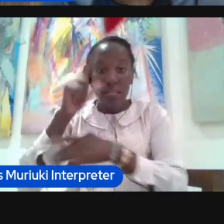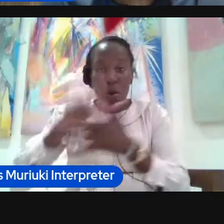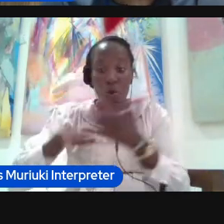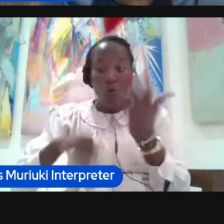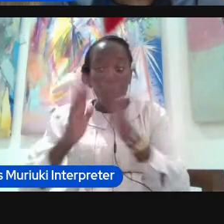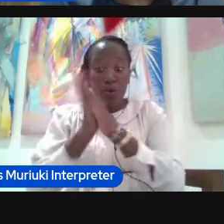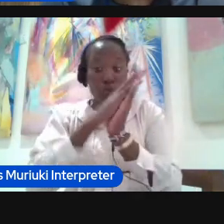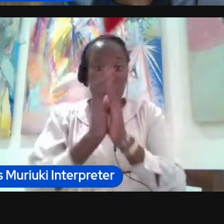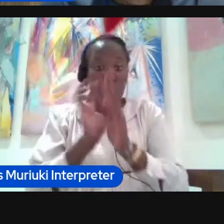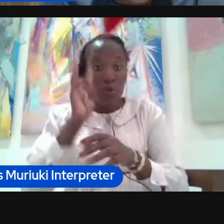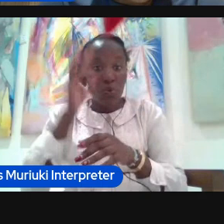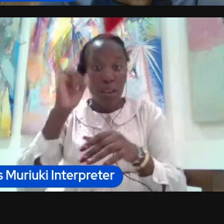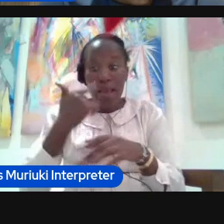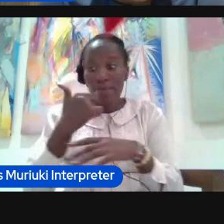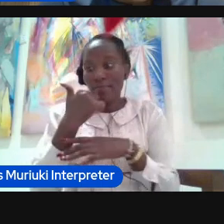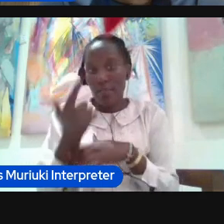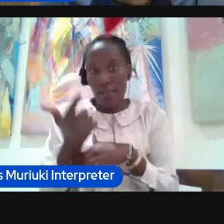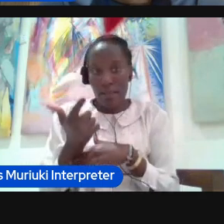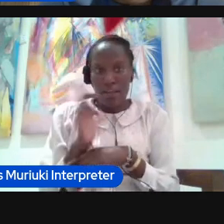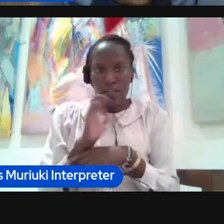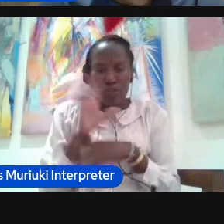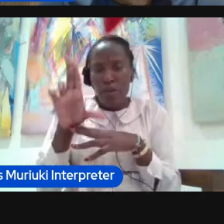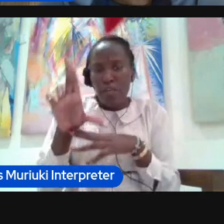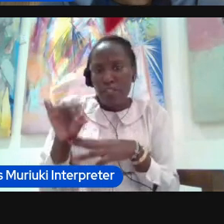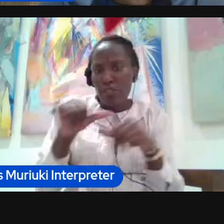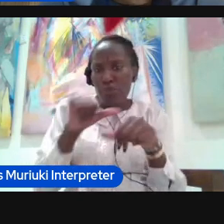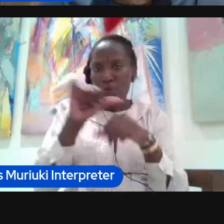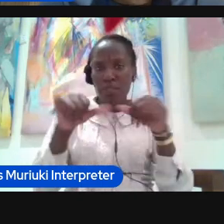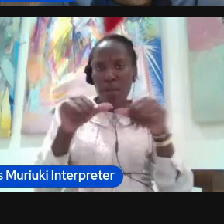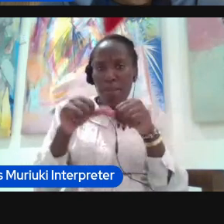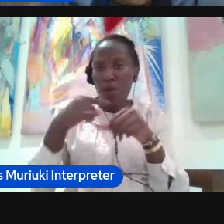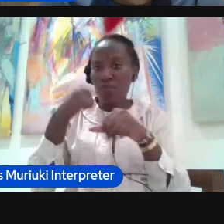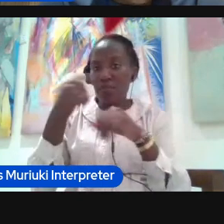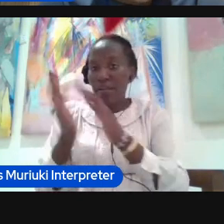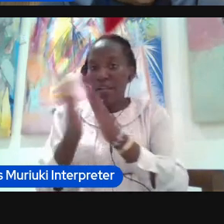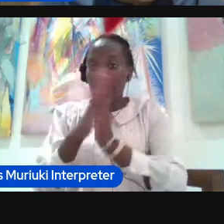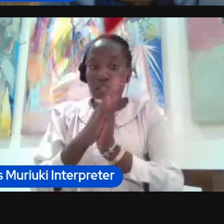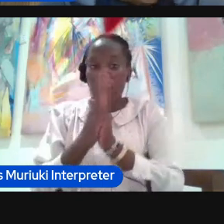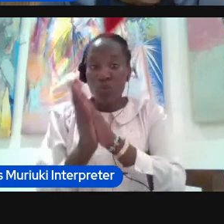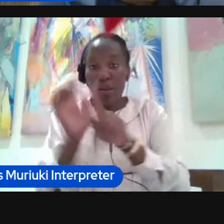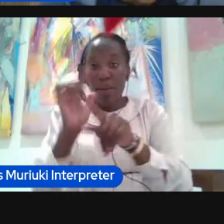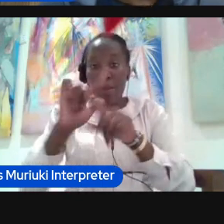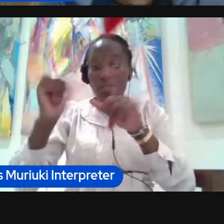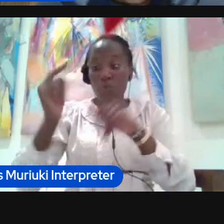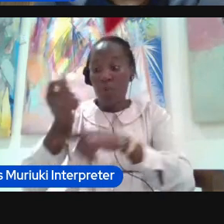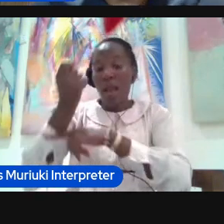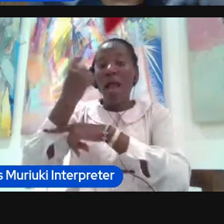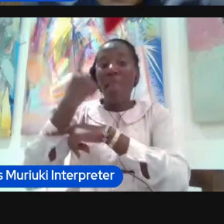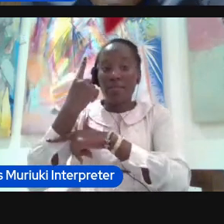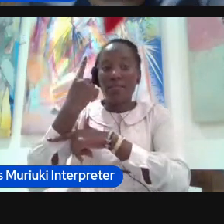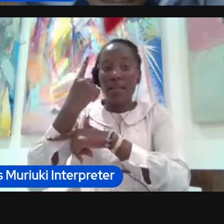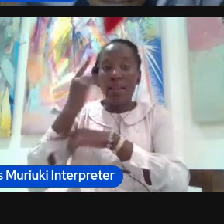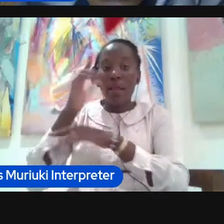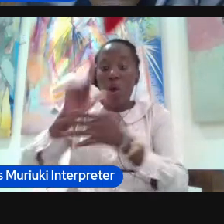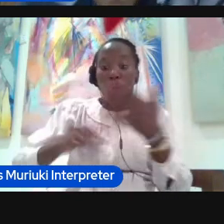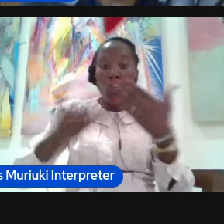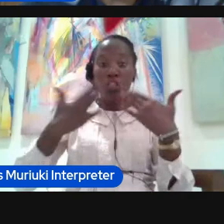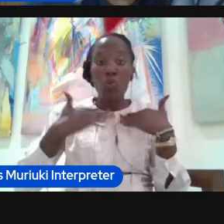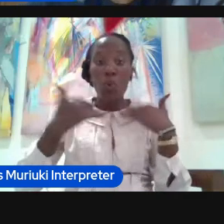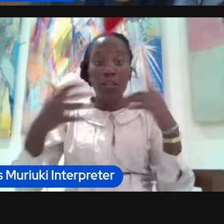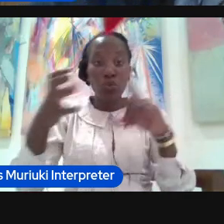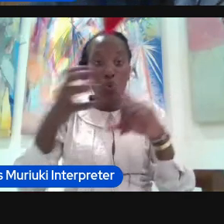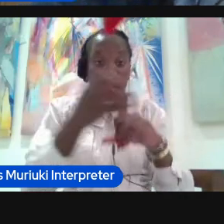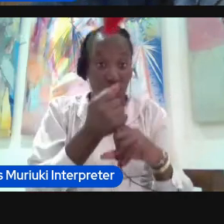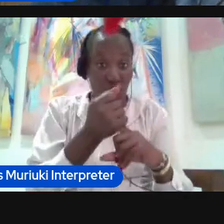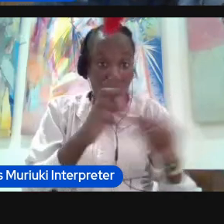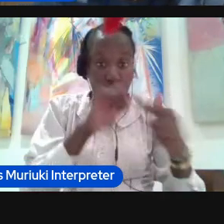able to tell. So it's not necessarily about telling the story, but also understanding what you want to achieve when